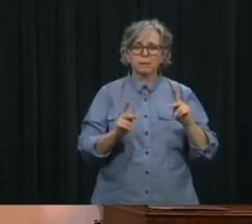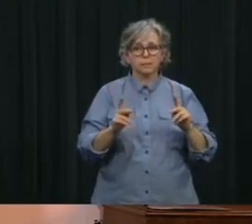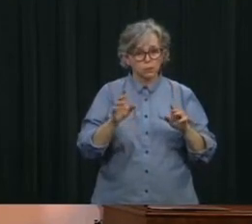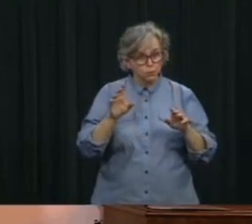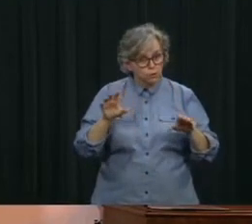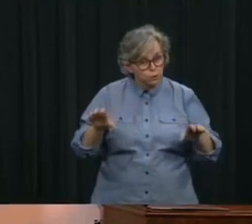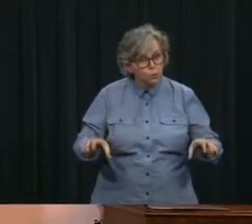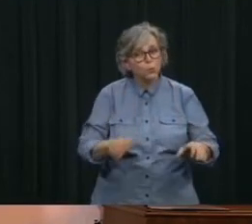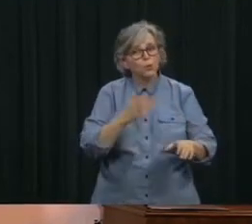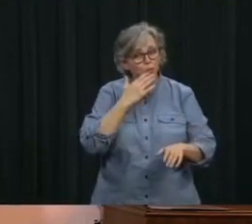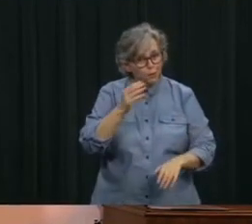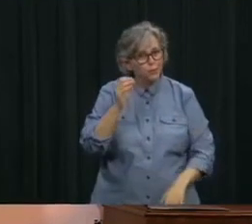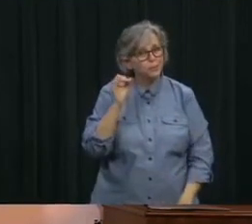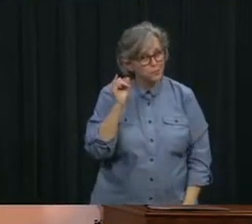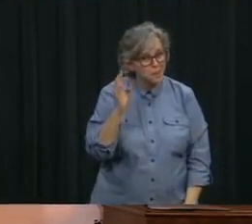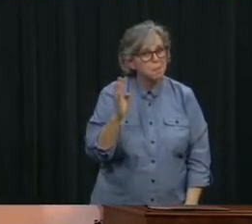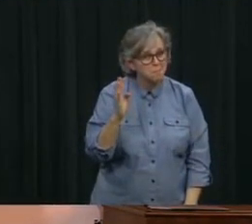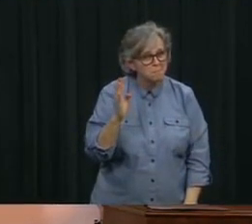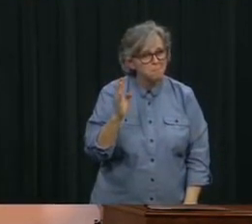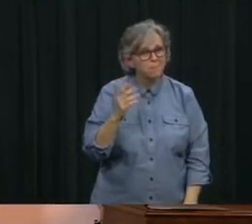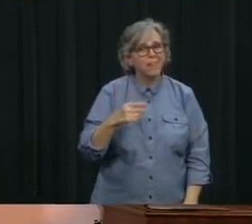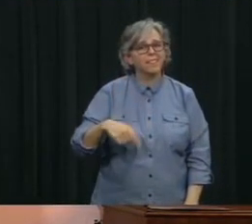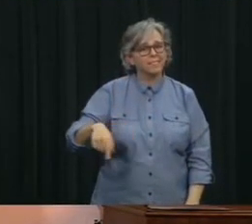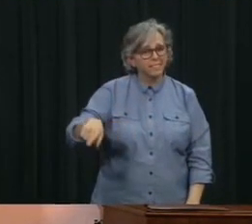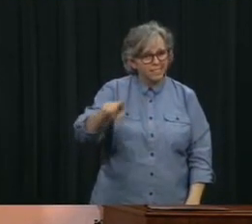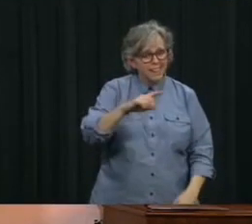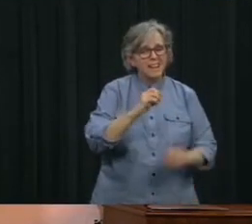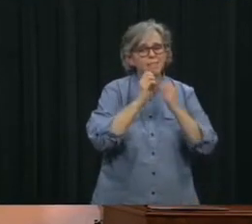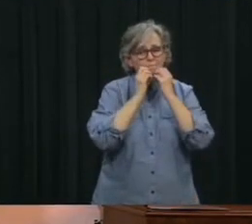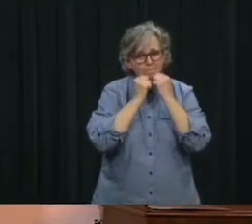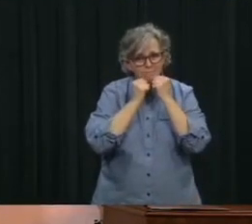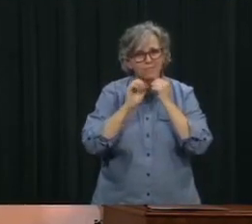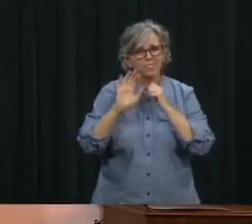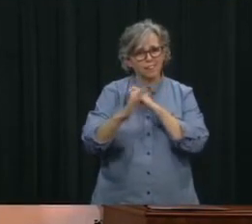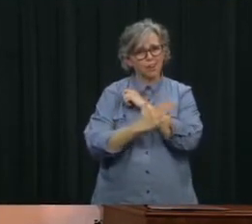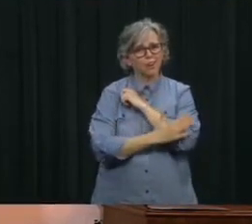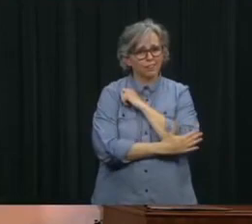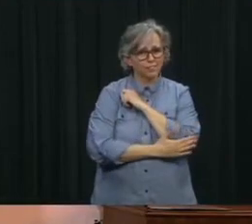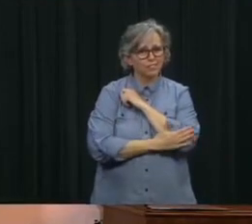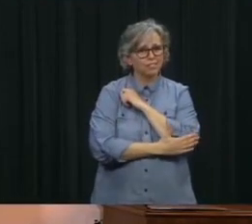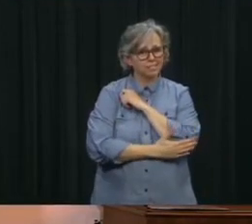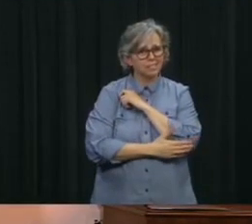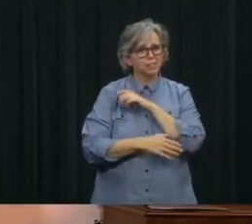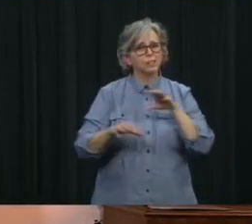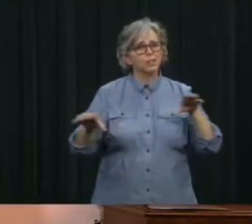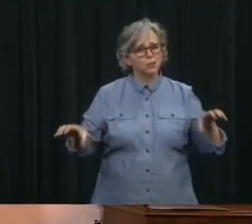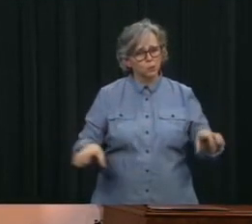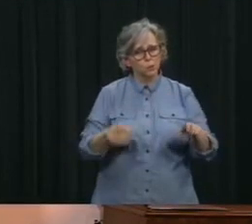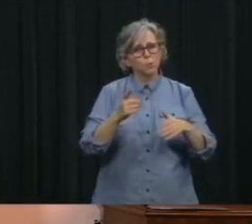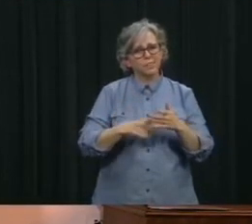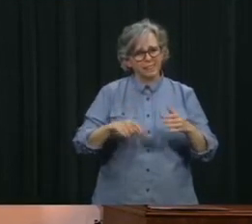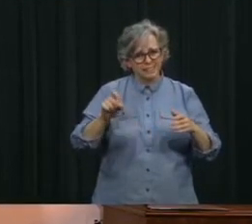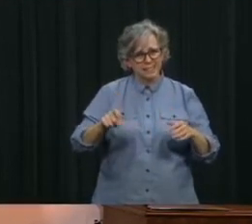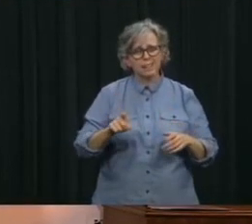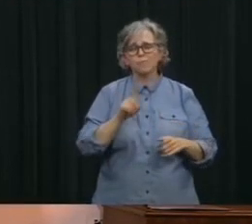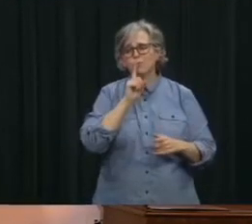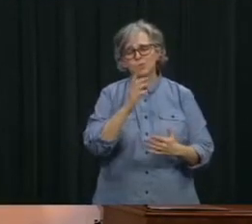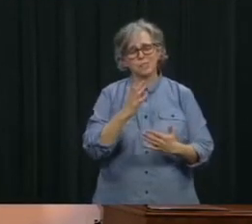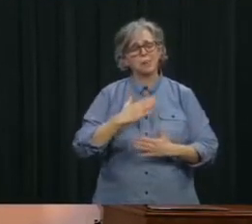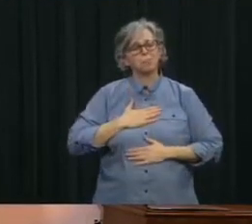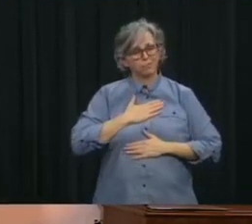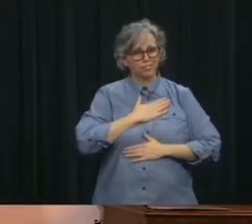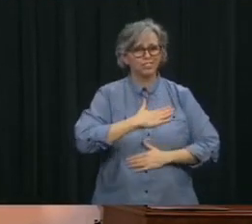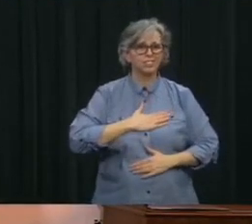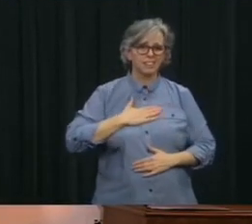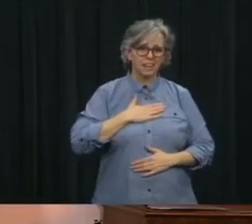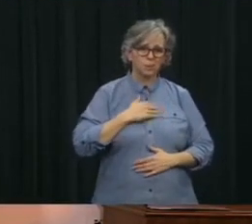They are patriotic. They're doing what they need to do. And so we just appreciate that very much and ask people